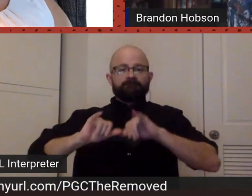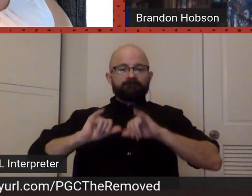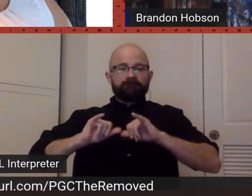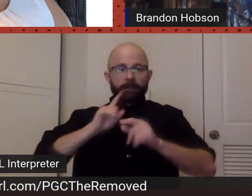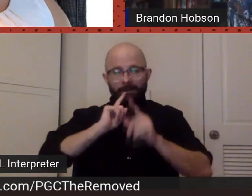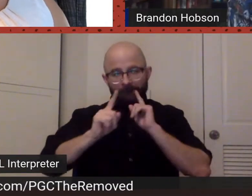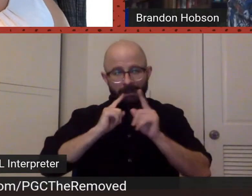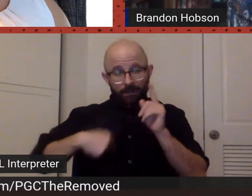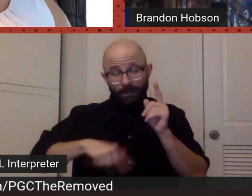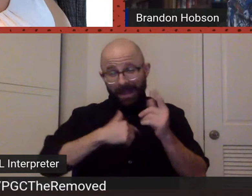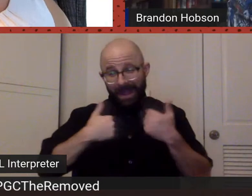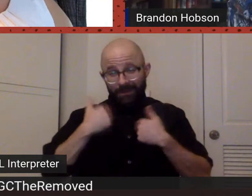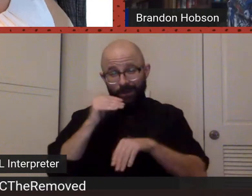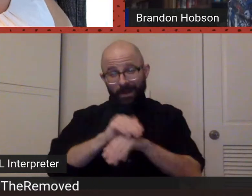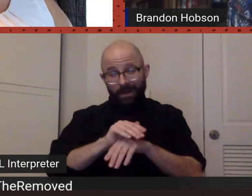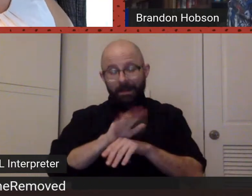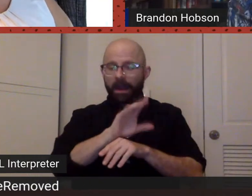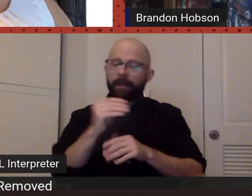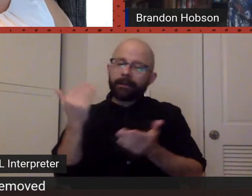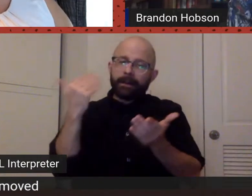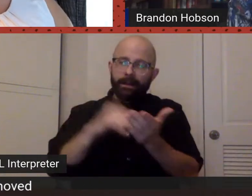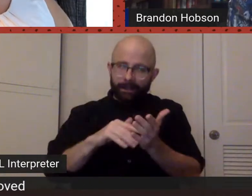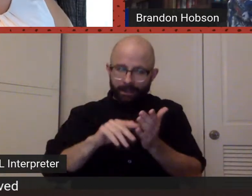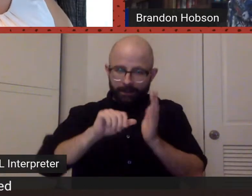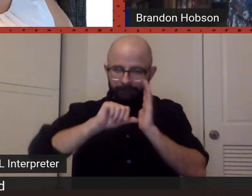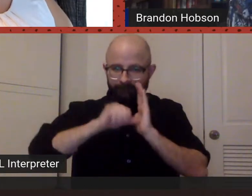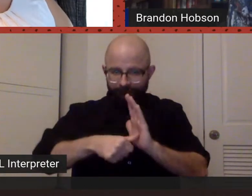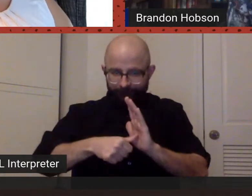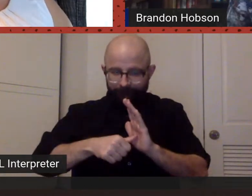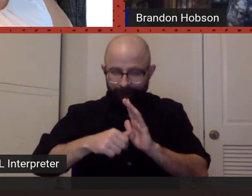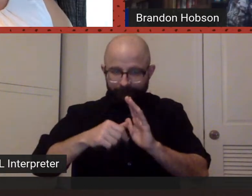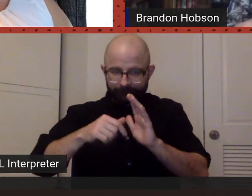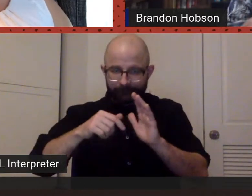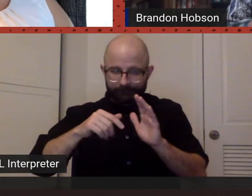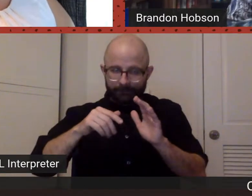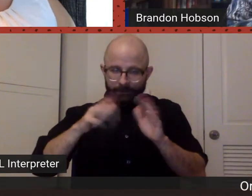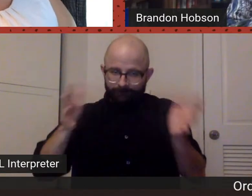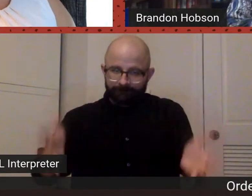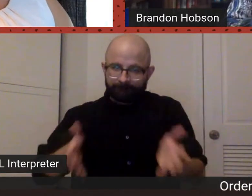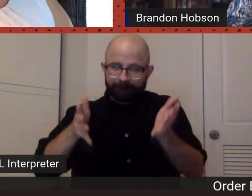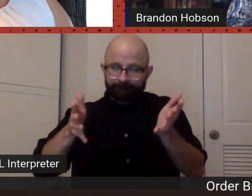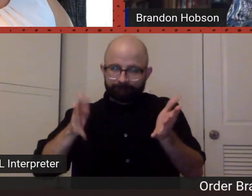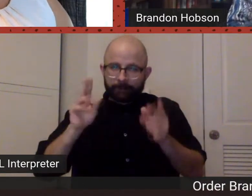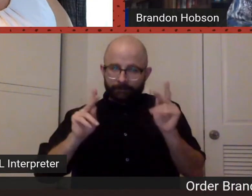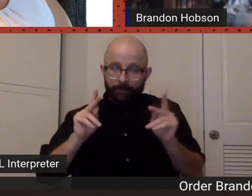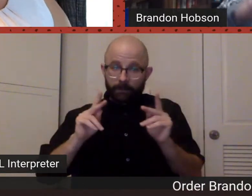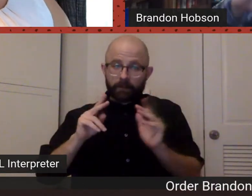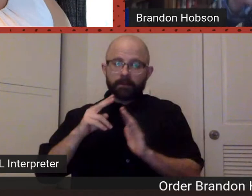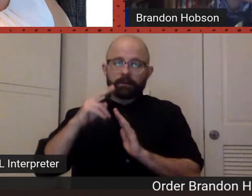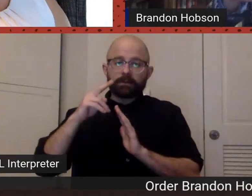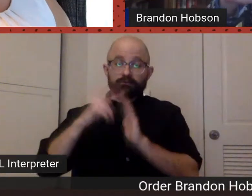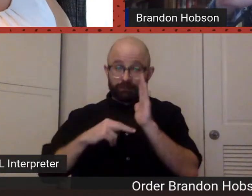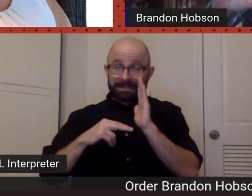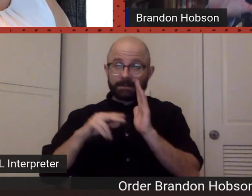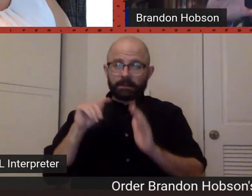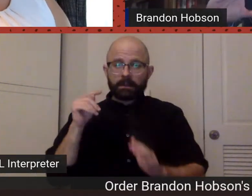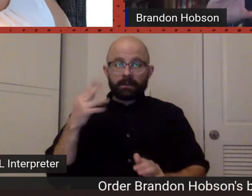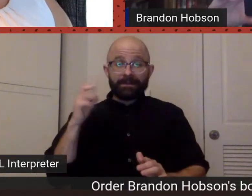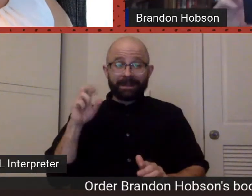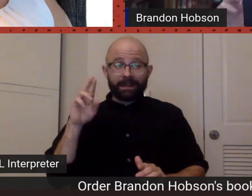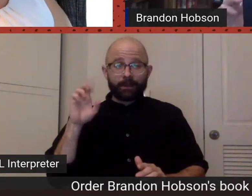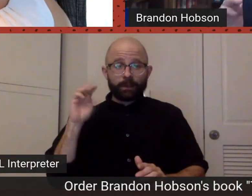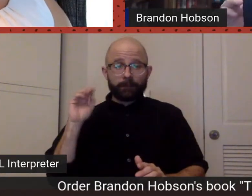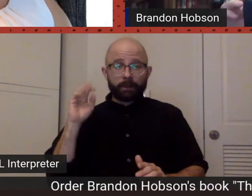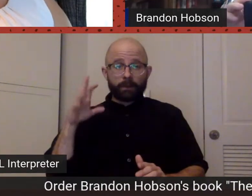tonight. And again, I'm going to encourage everyone to read not only The Removed, but all of your